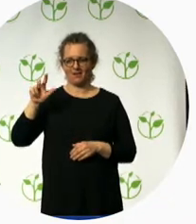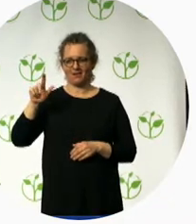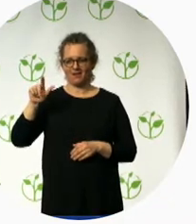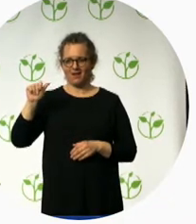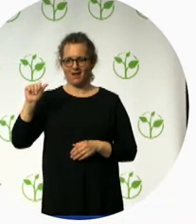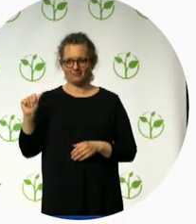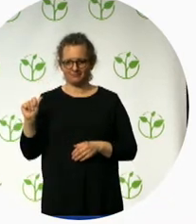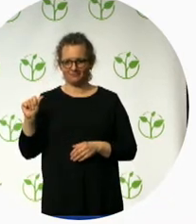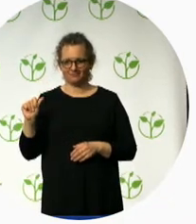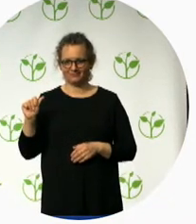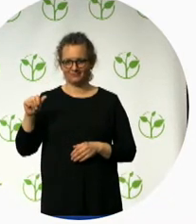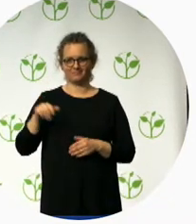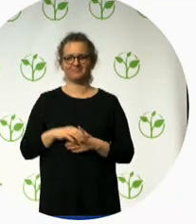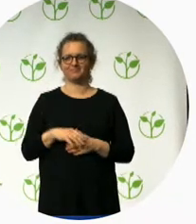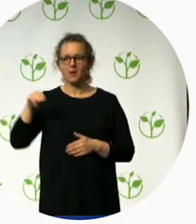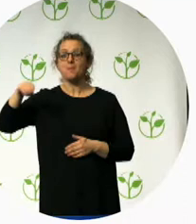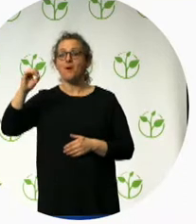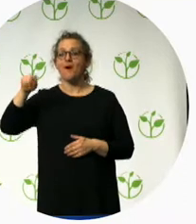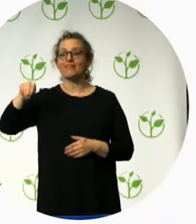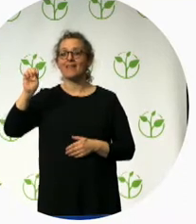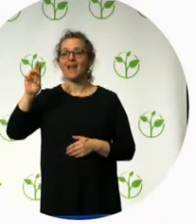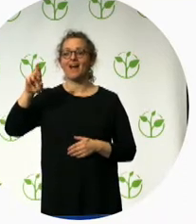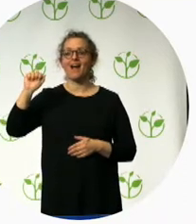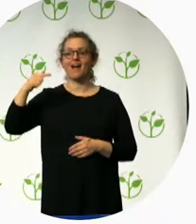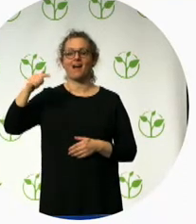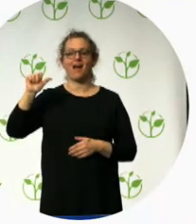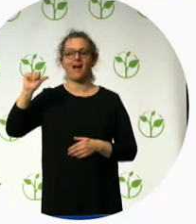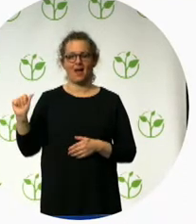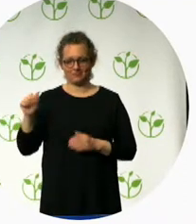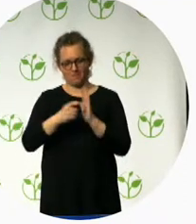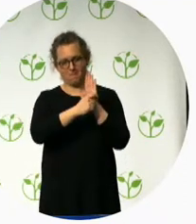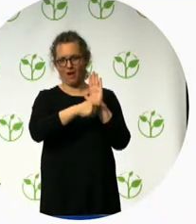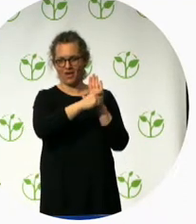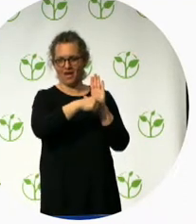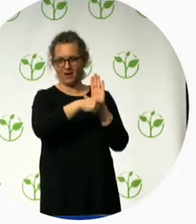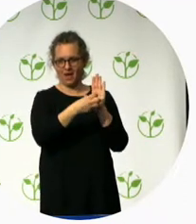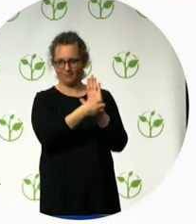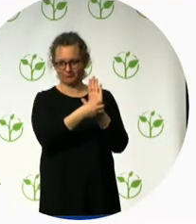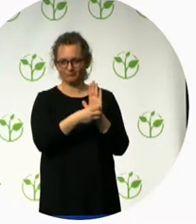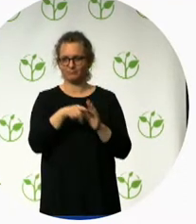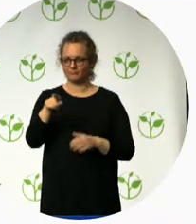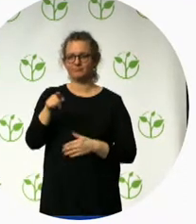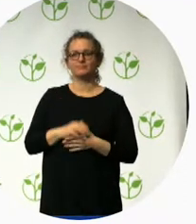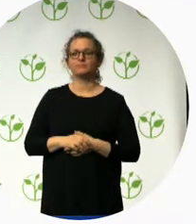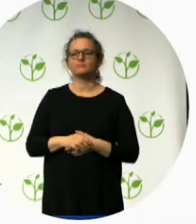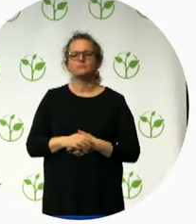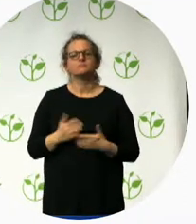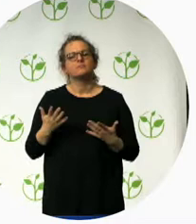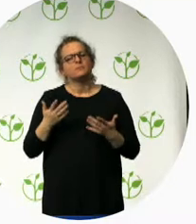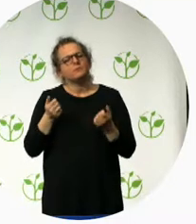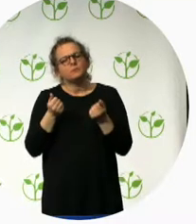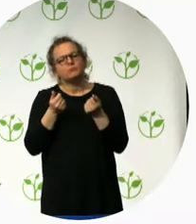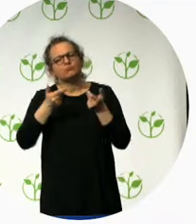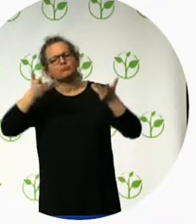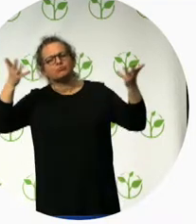people in Munaragala live in rural areas. Farming is, like I said, the main livelihood. And approximately, we are